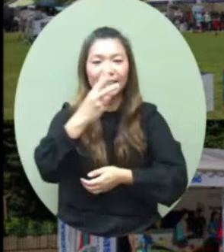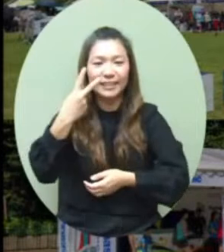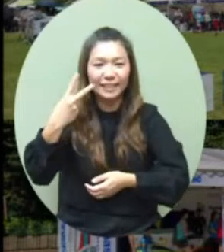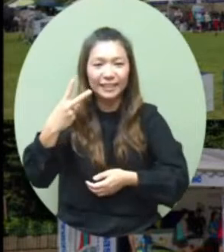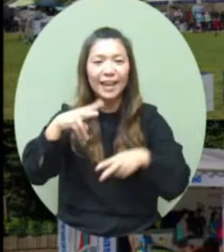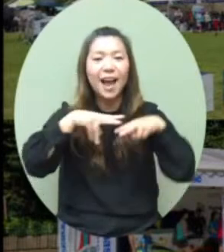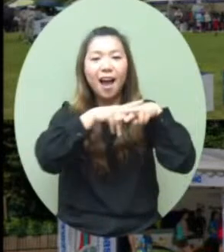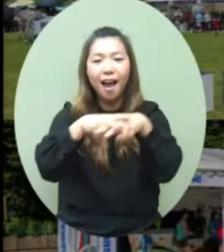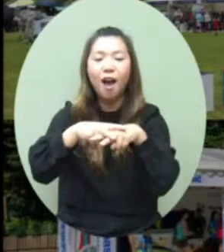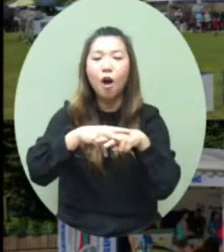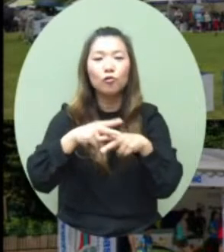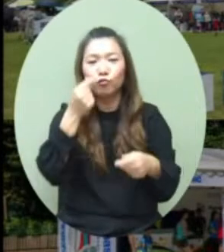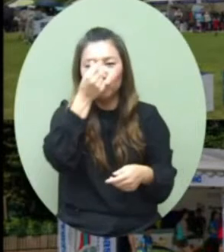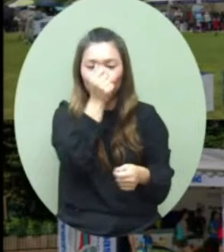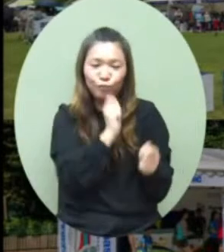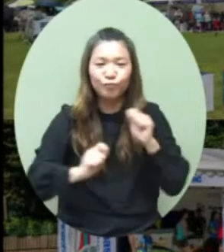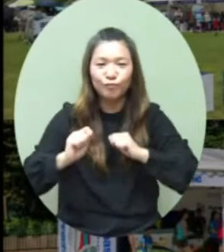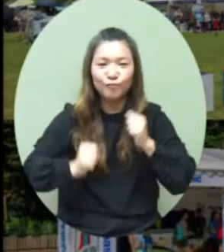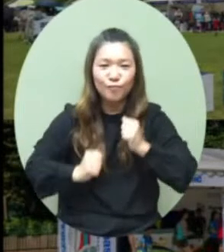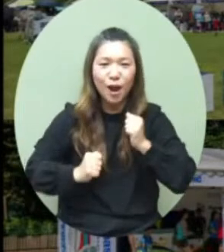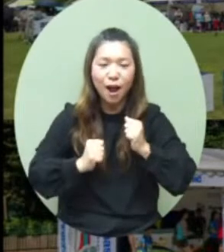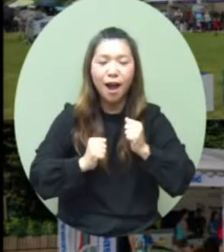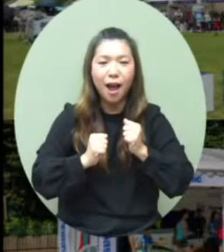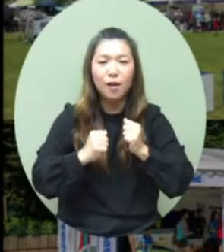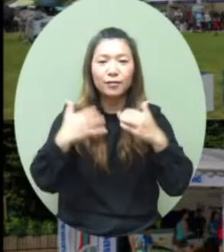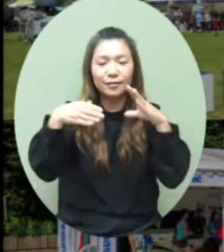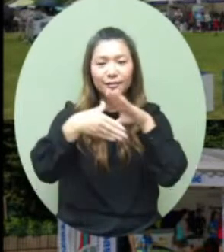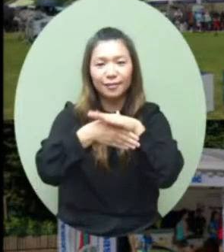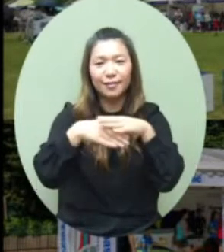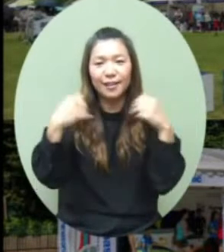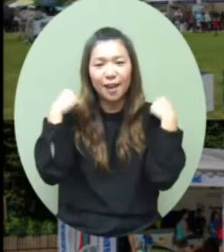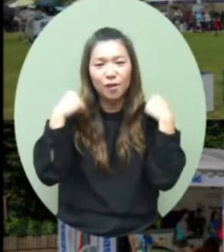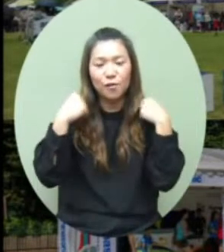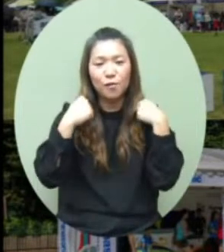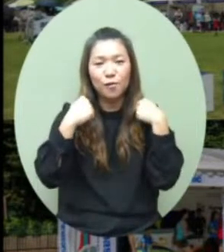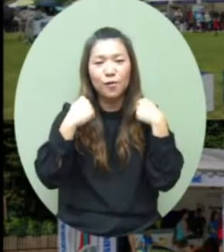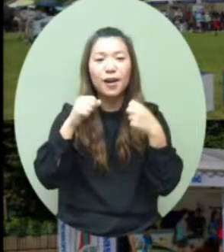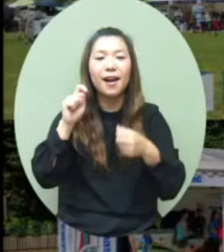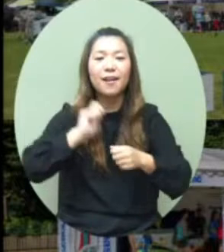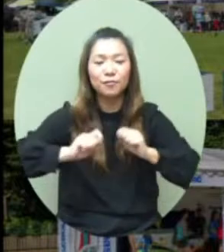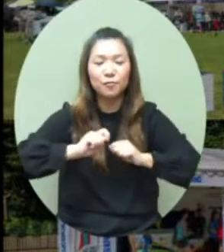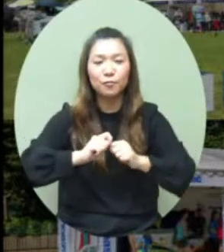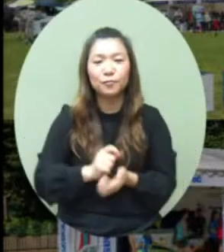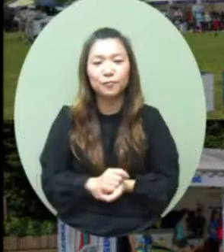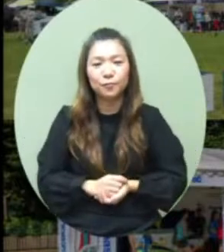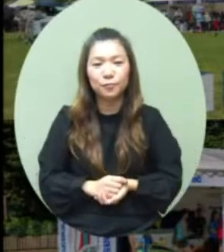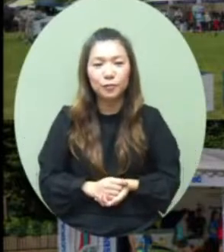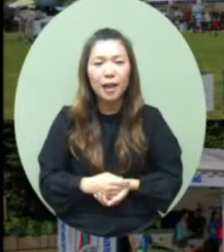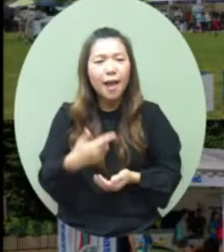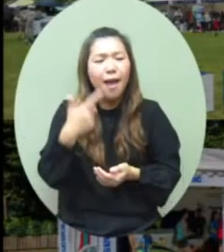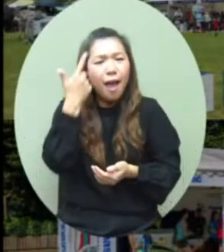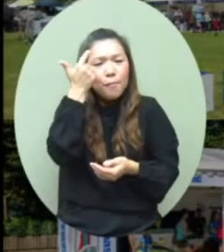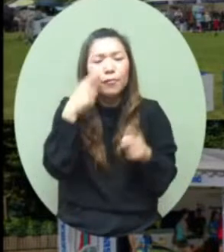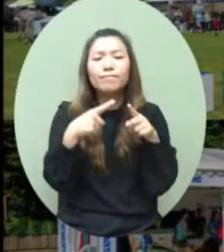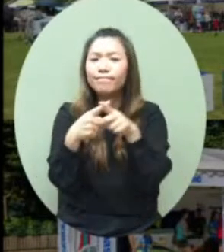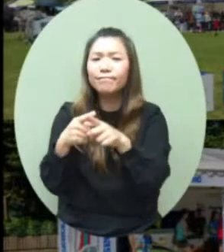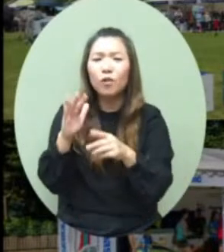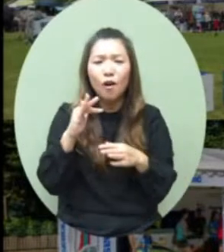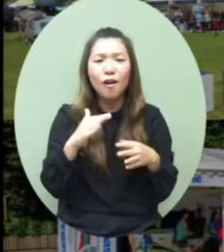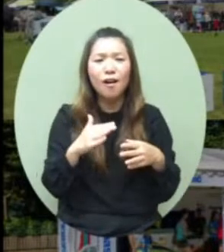SFNOC will organize 2023 Olympic Day and Asian Games Fun Run Sports Carnival.